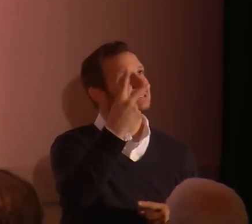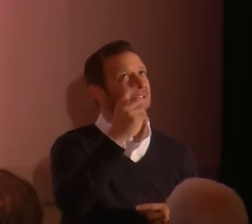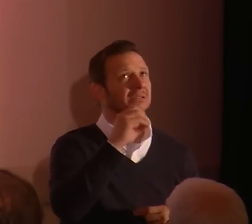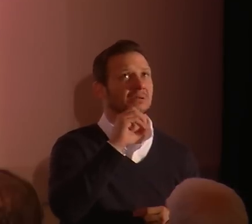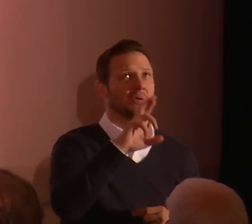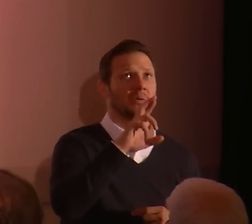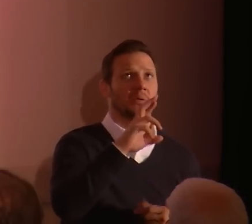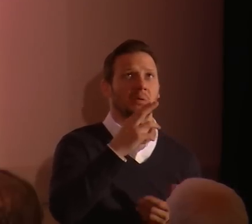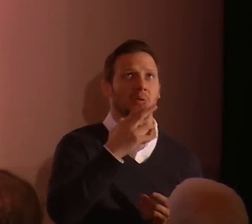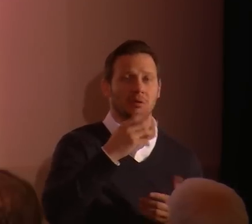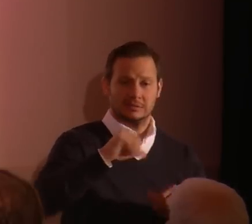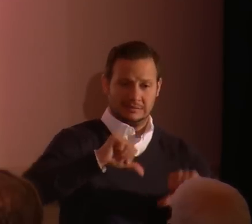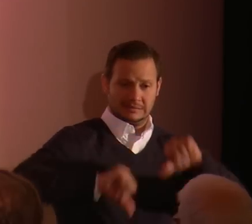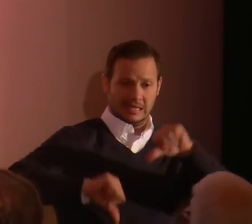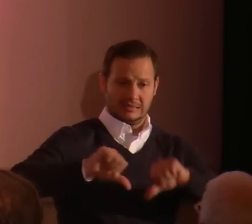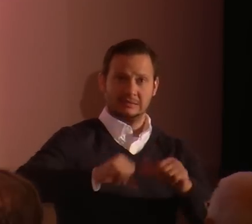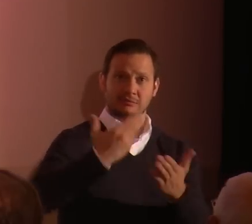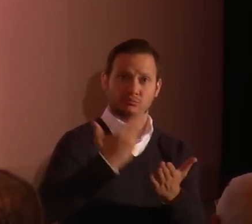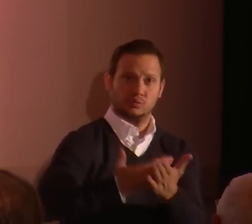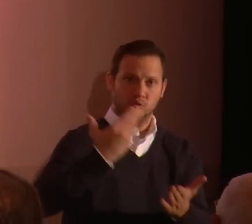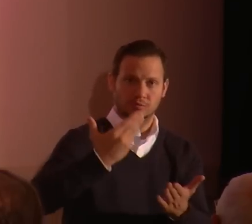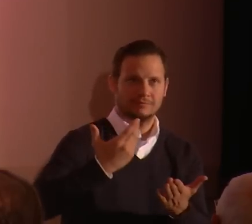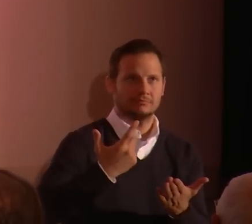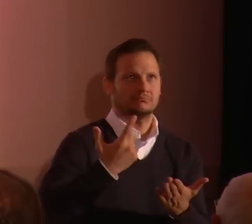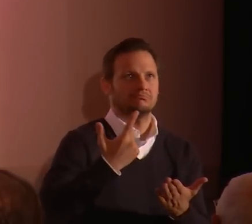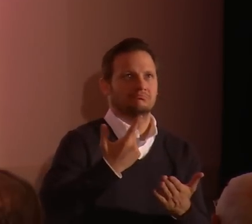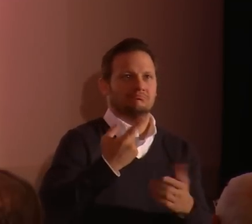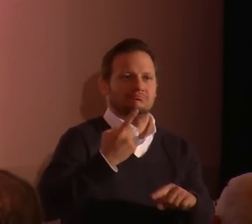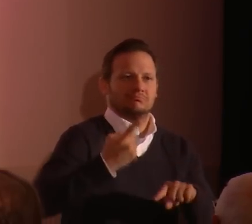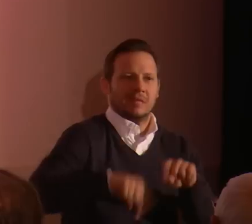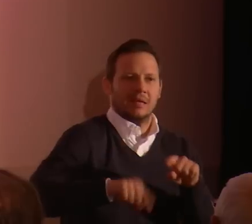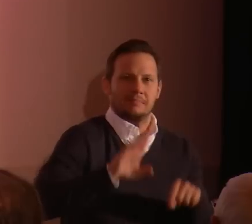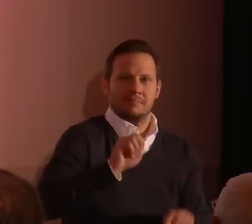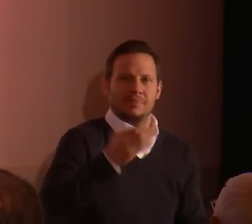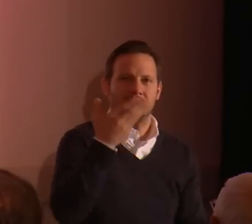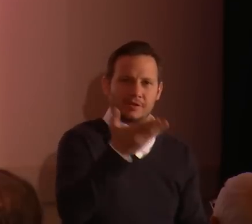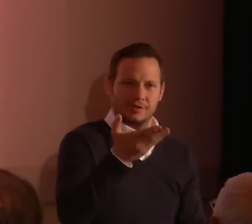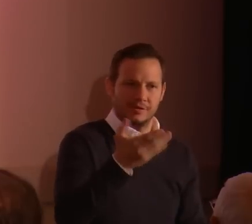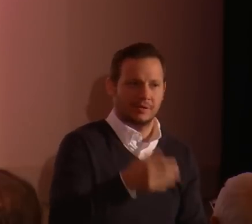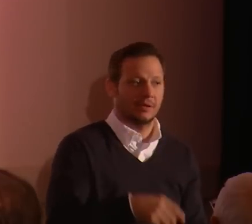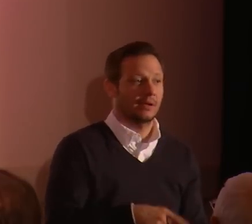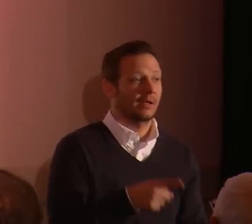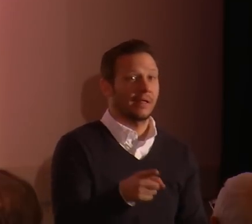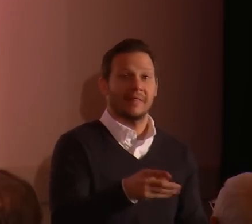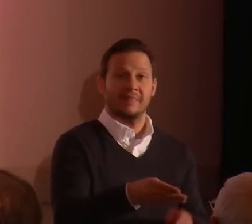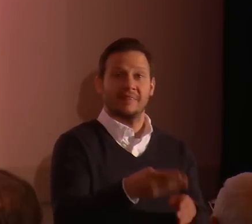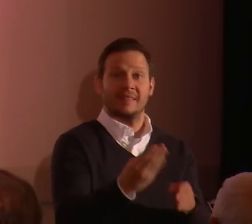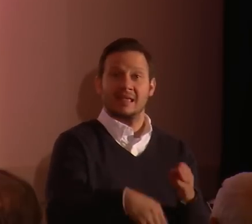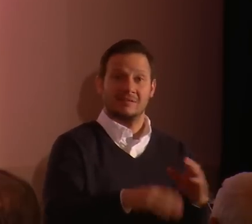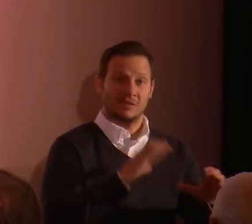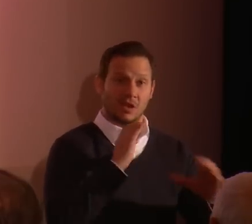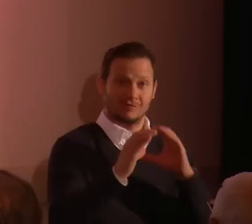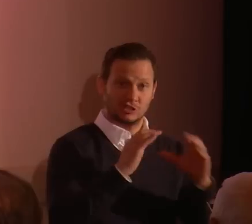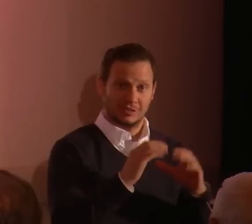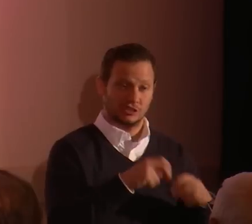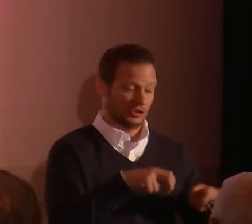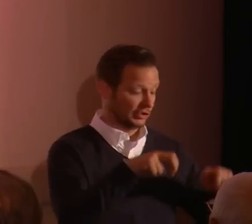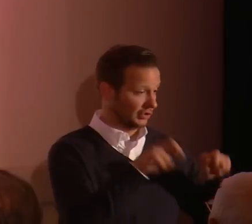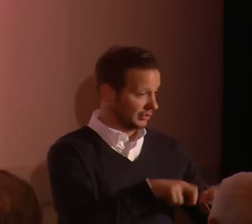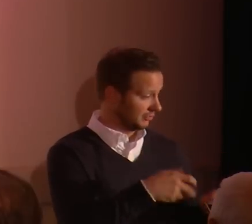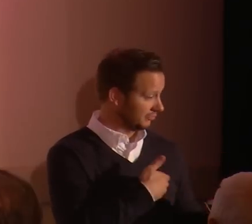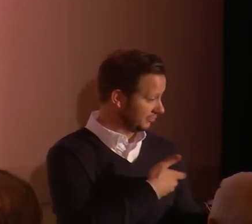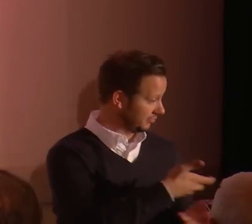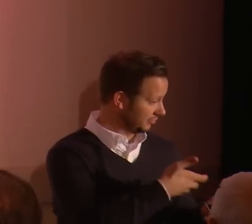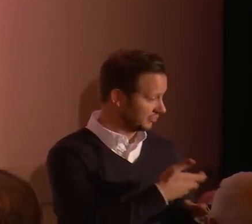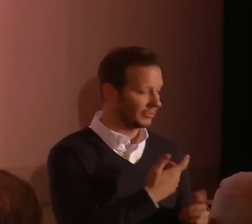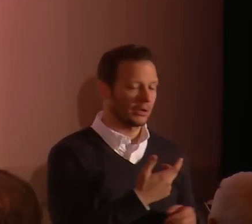my mind scientifically validate could possibly exist. And at the end of the conversation, I took away from it